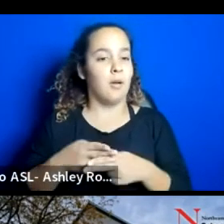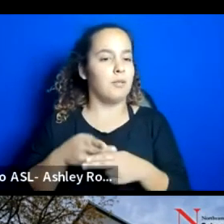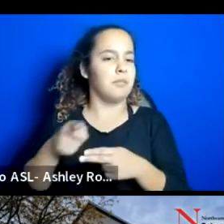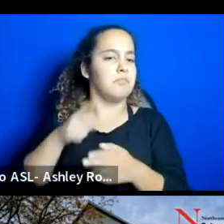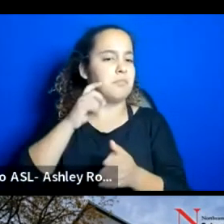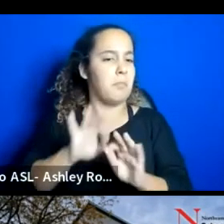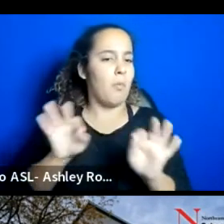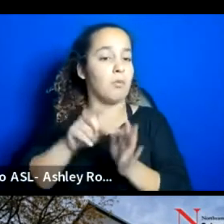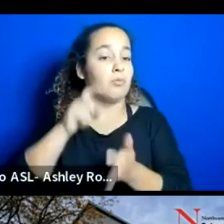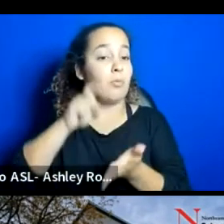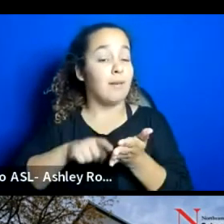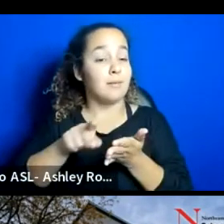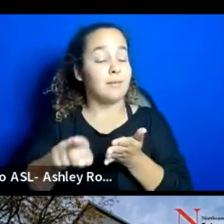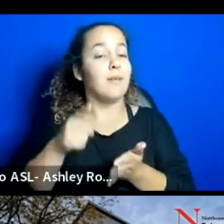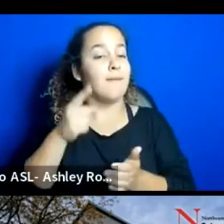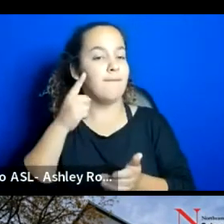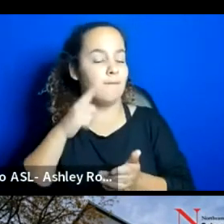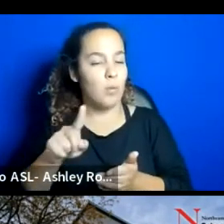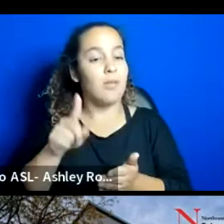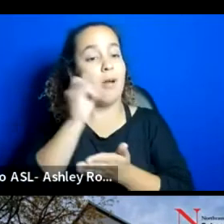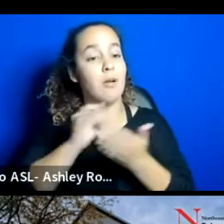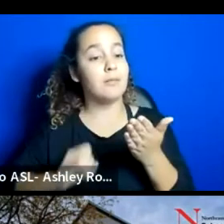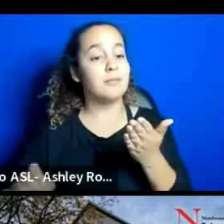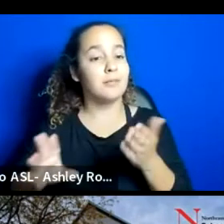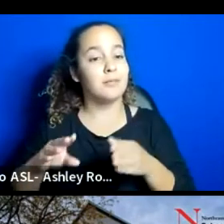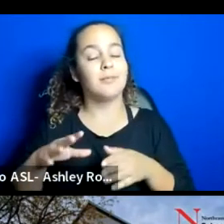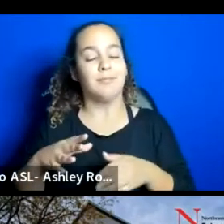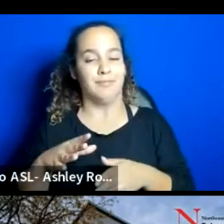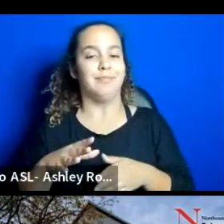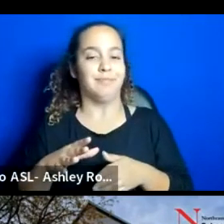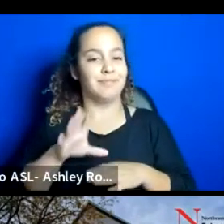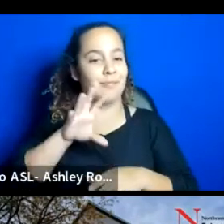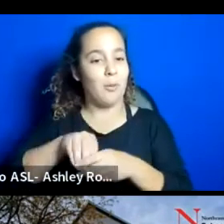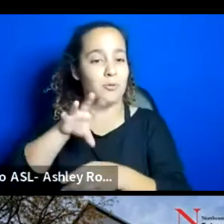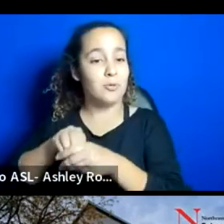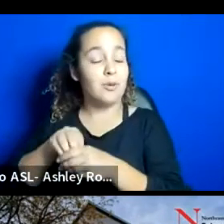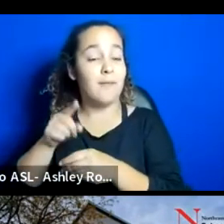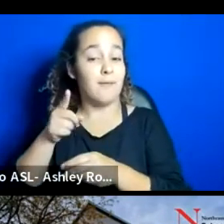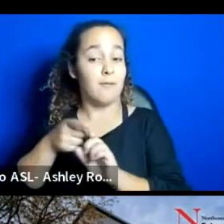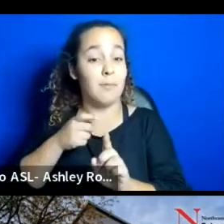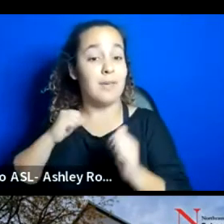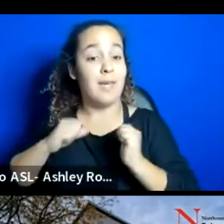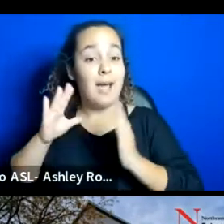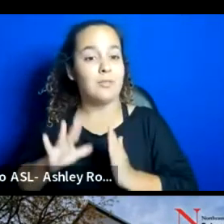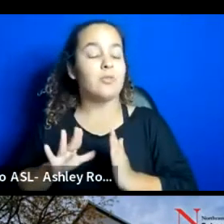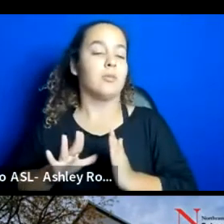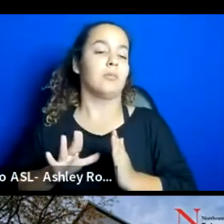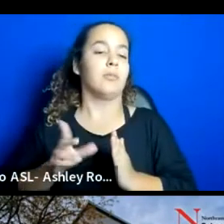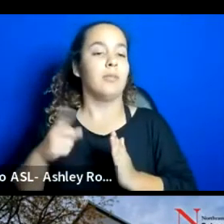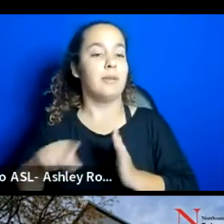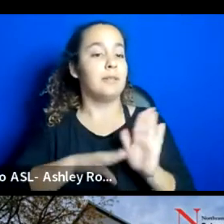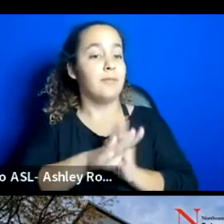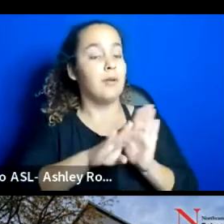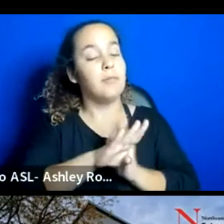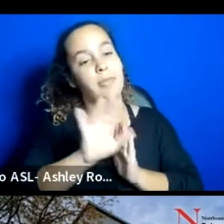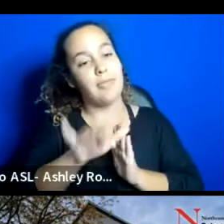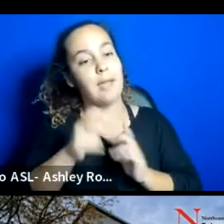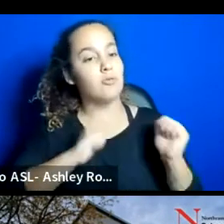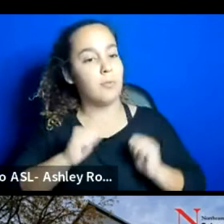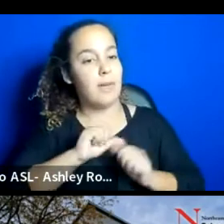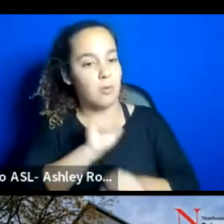of the artistic contributions made by actors to the development of the dramatic work, end